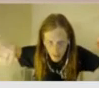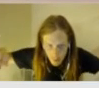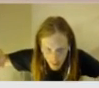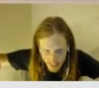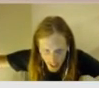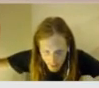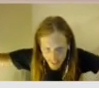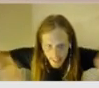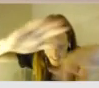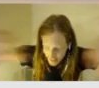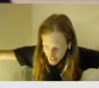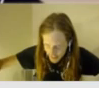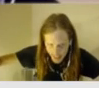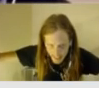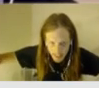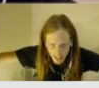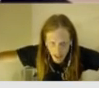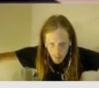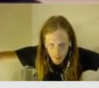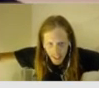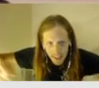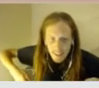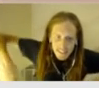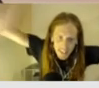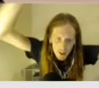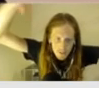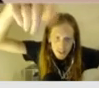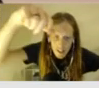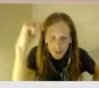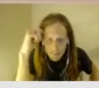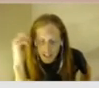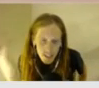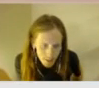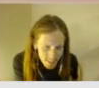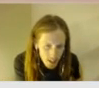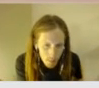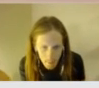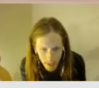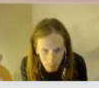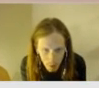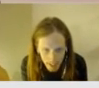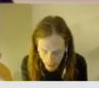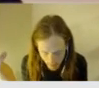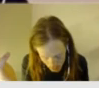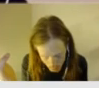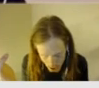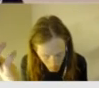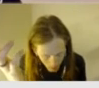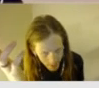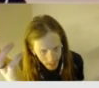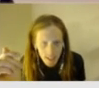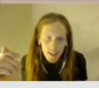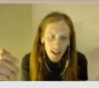had to put our stuff in the hamper bin, take it over to the laundromat. Luckily, it was in the apartment complex whenever those machines